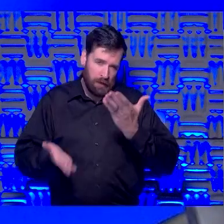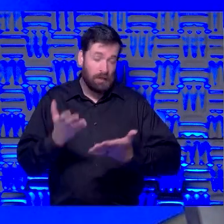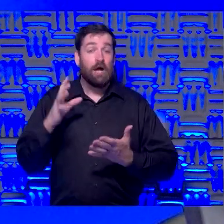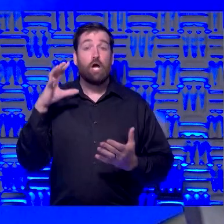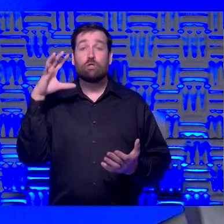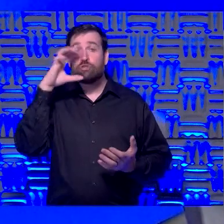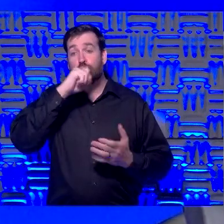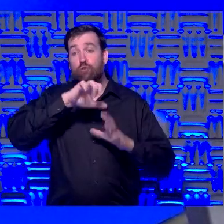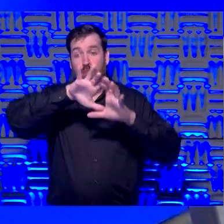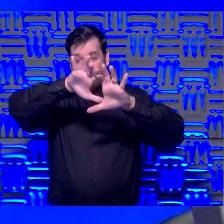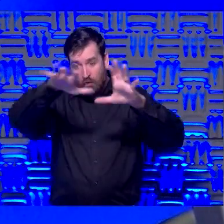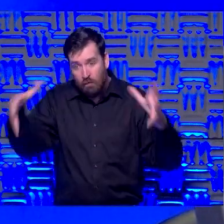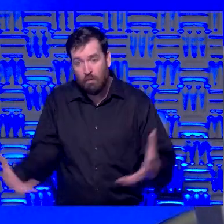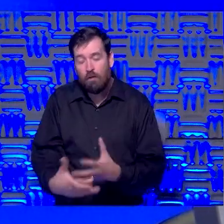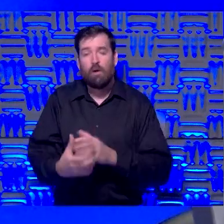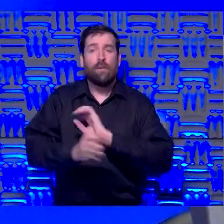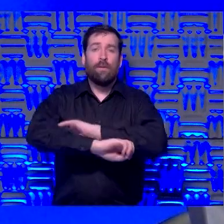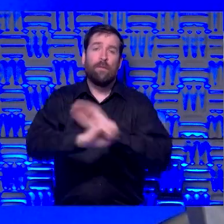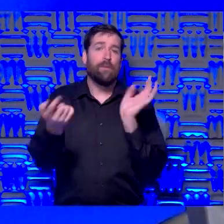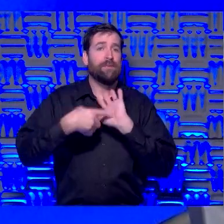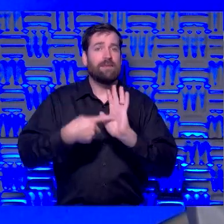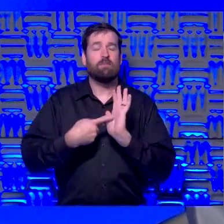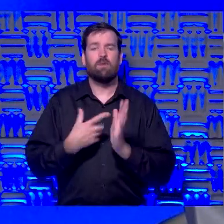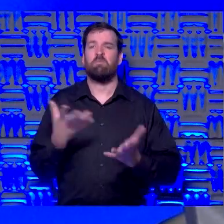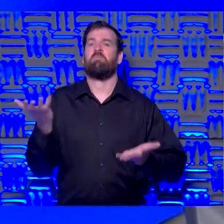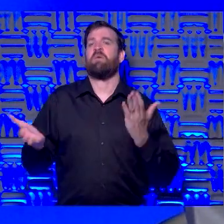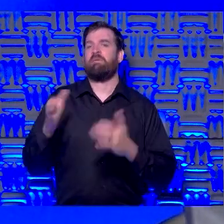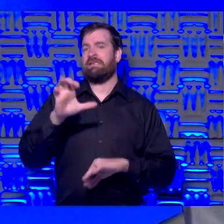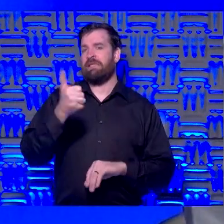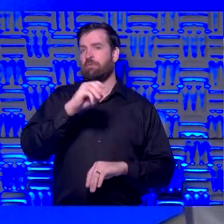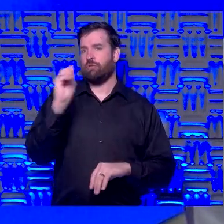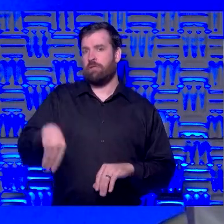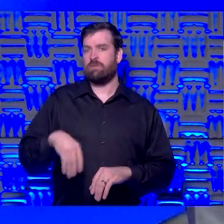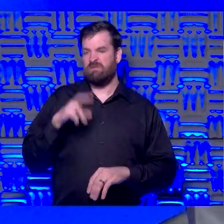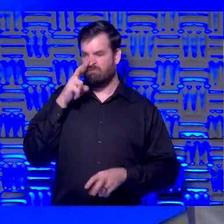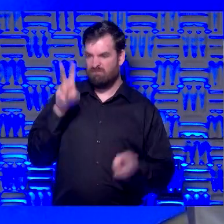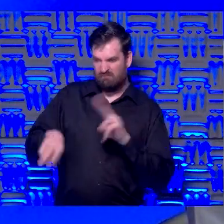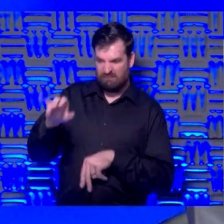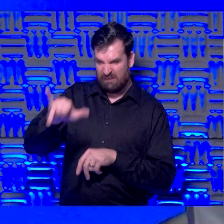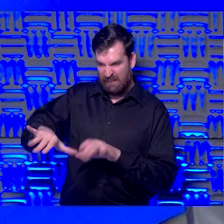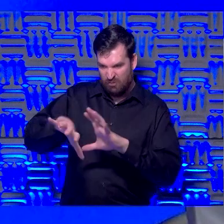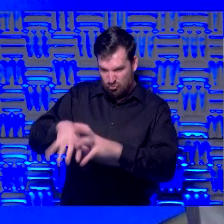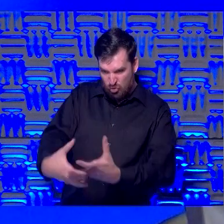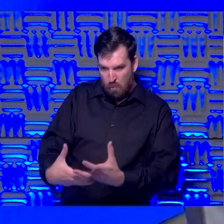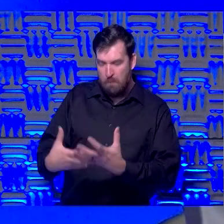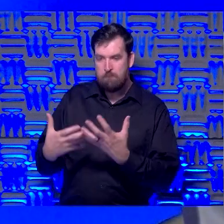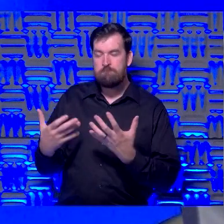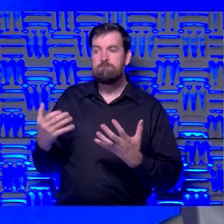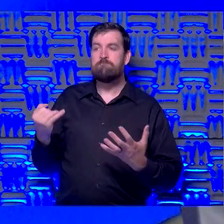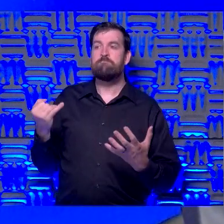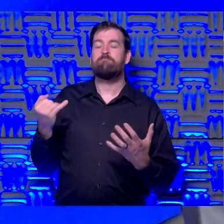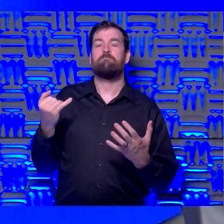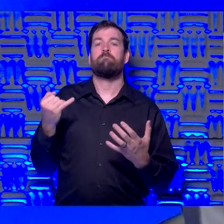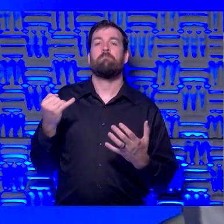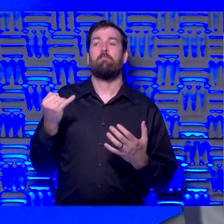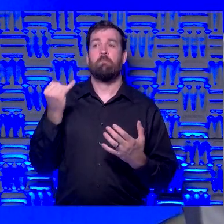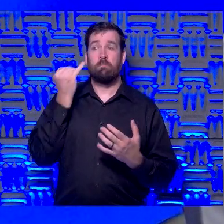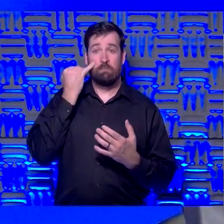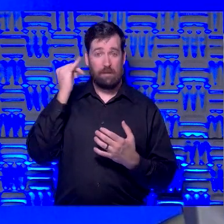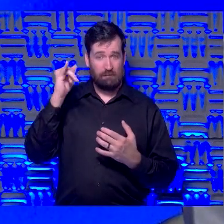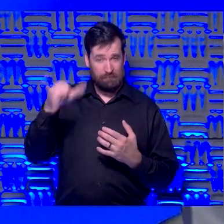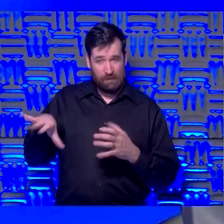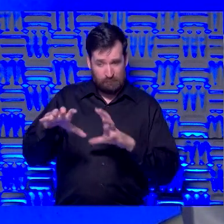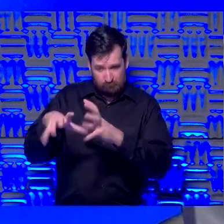assume for all the asymptomatic. Look at everything that has happened with just that small percentage of the population. So if that percentage